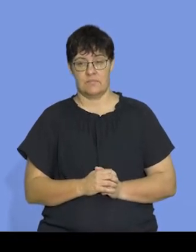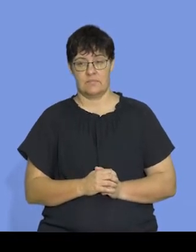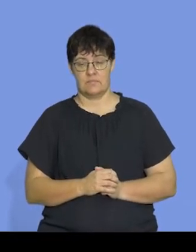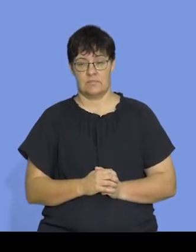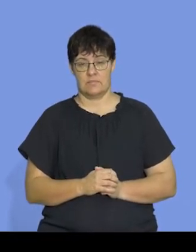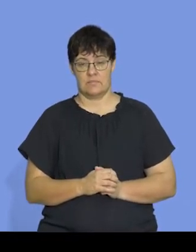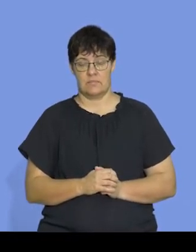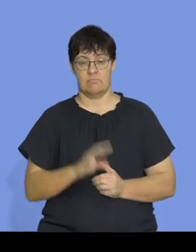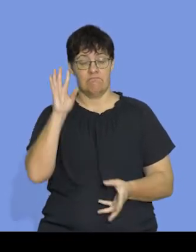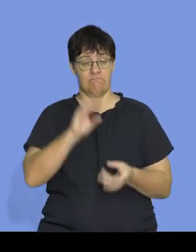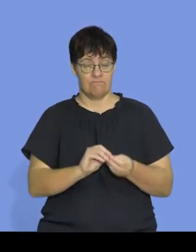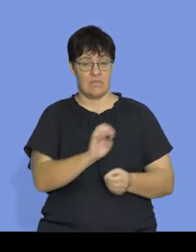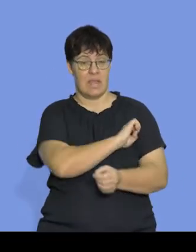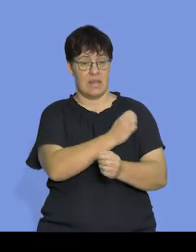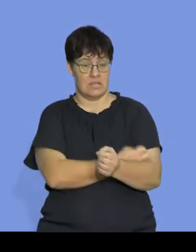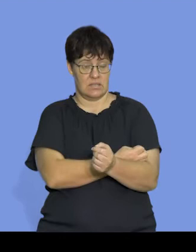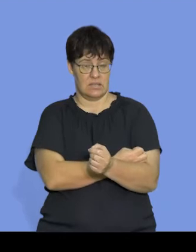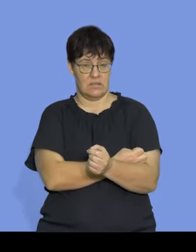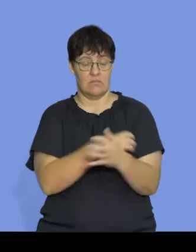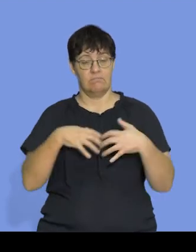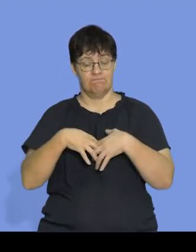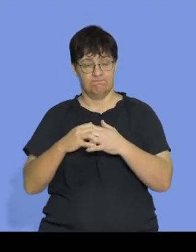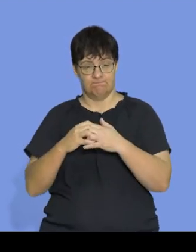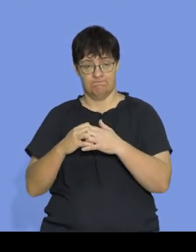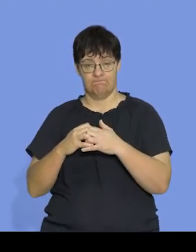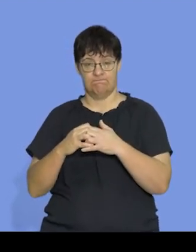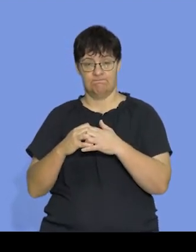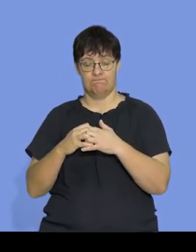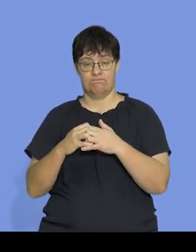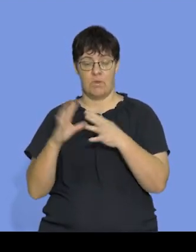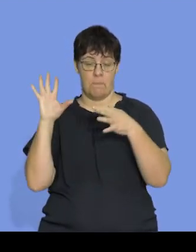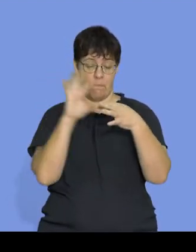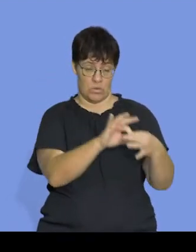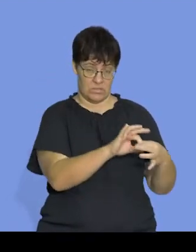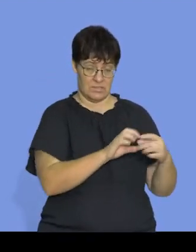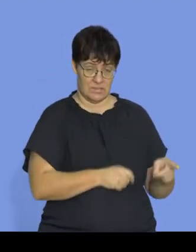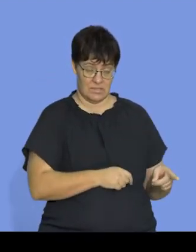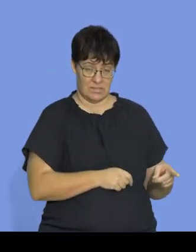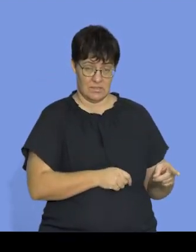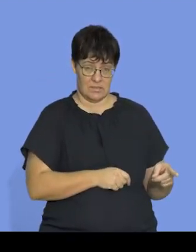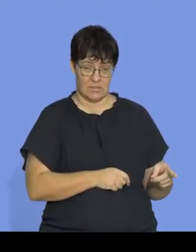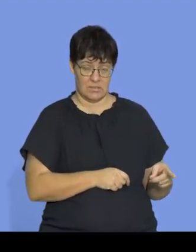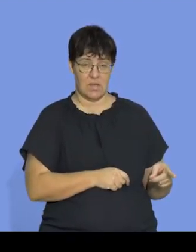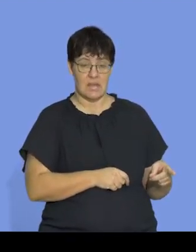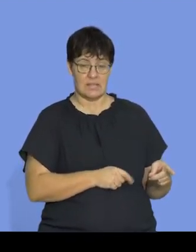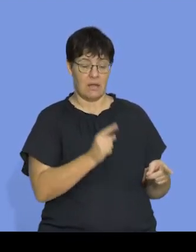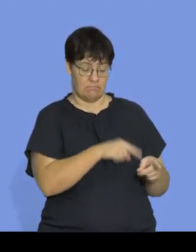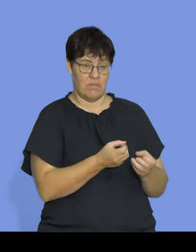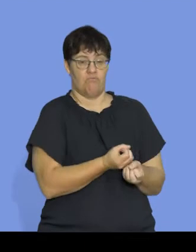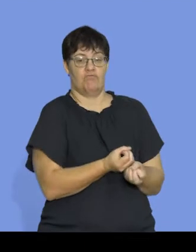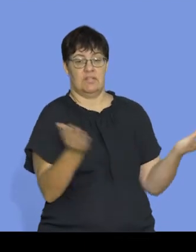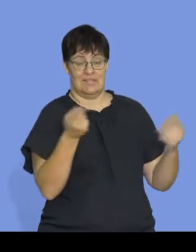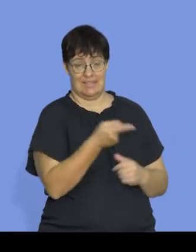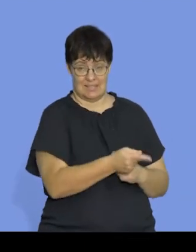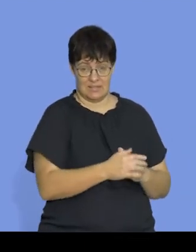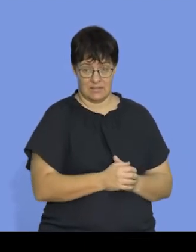energy for bond formation, okay? This is the amount of energy actually that is